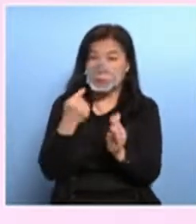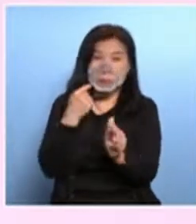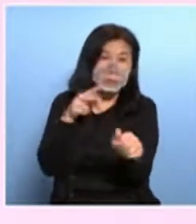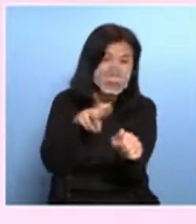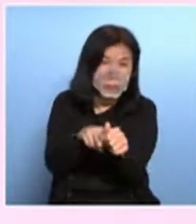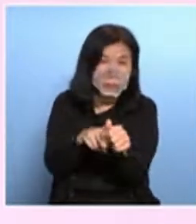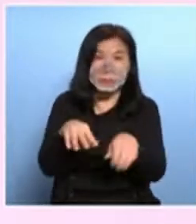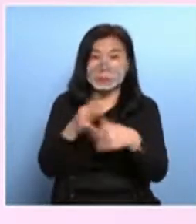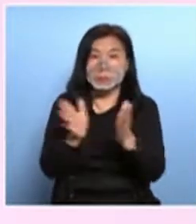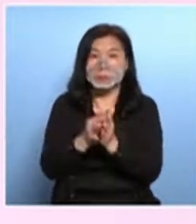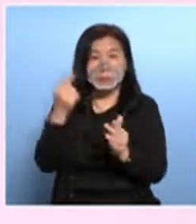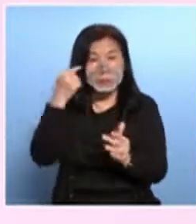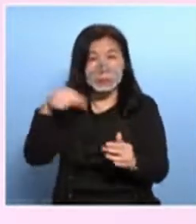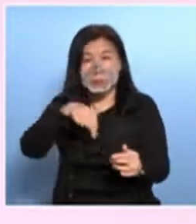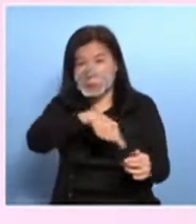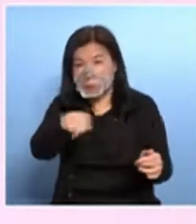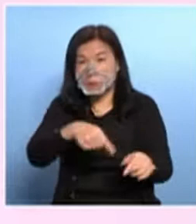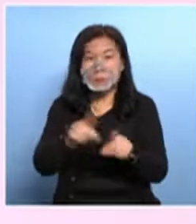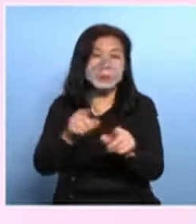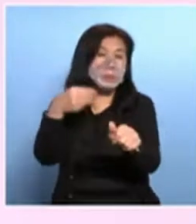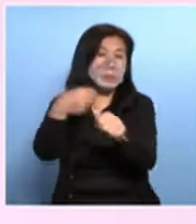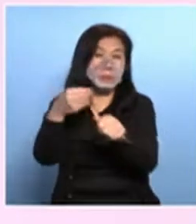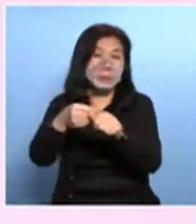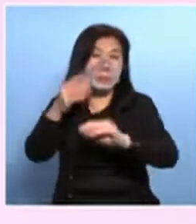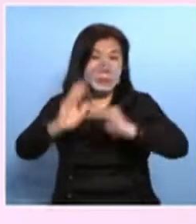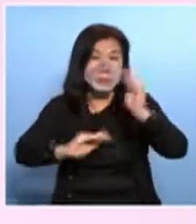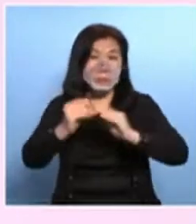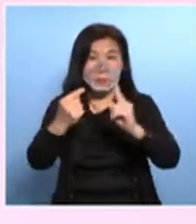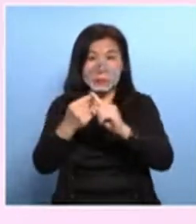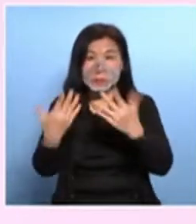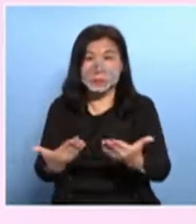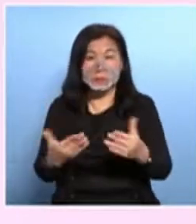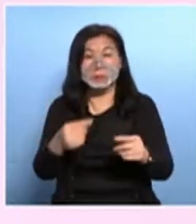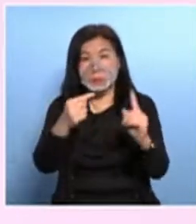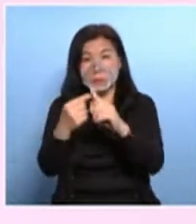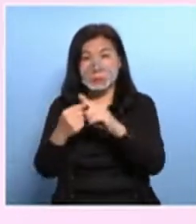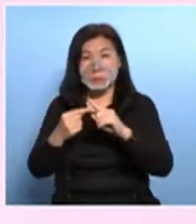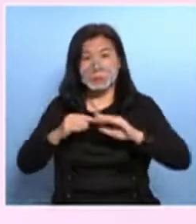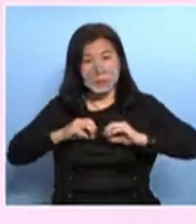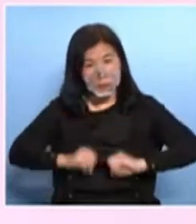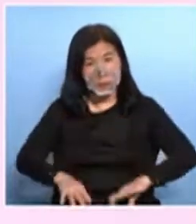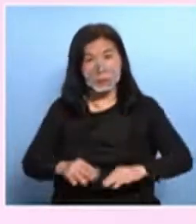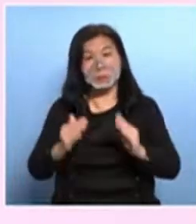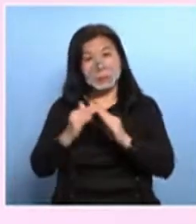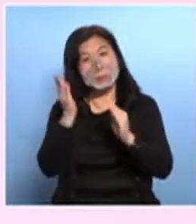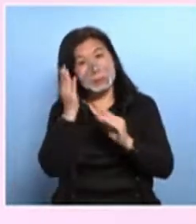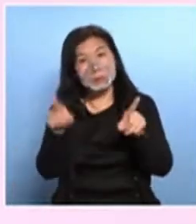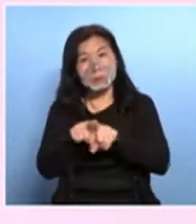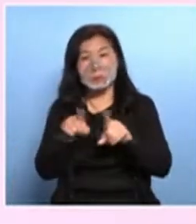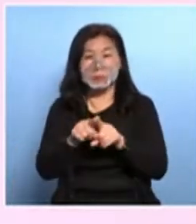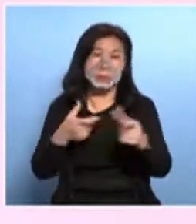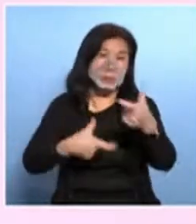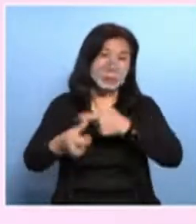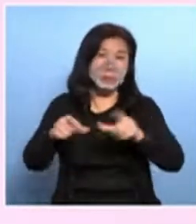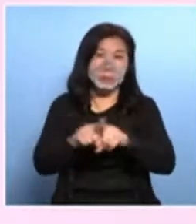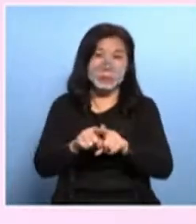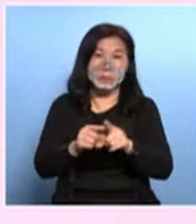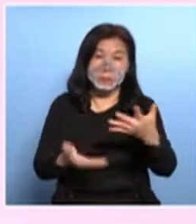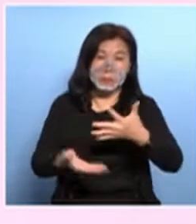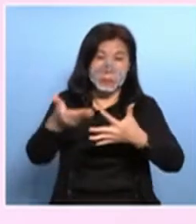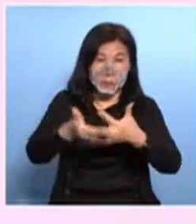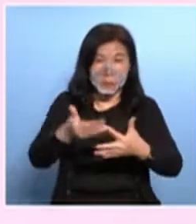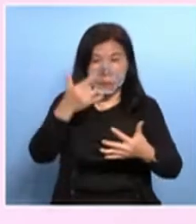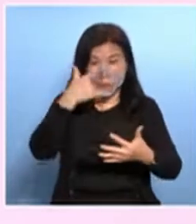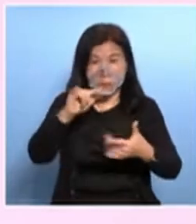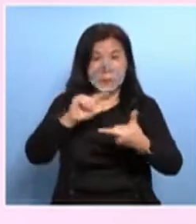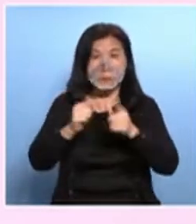major constraints on Hong Kong's economic growth. In order to ease these constraints, we must make vigorous efforts to create land and nurture talent. Doing